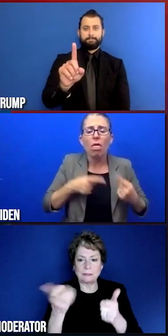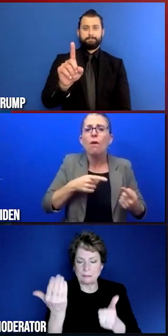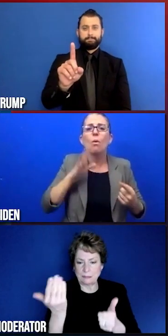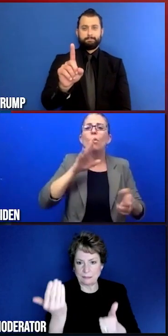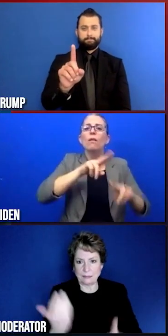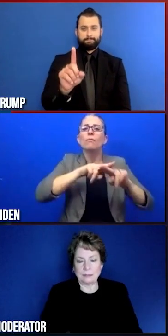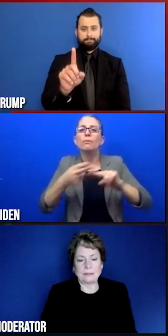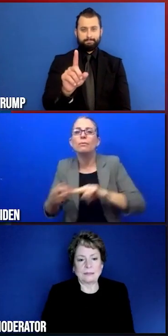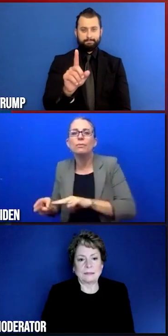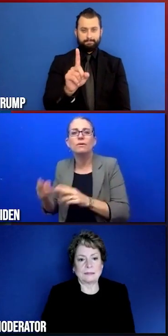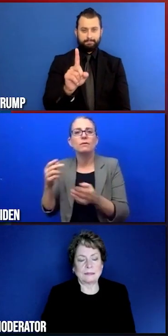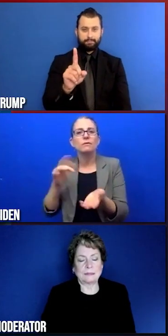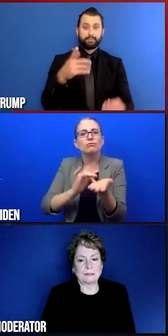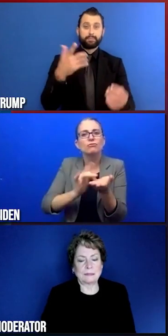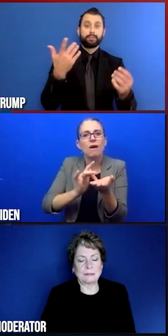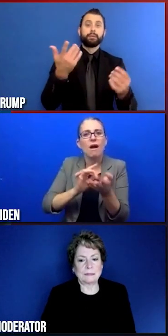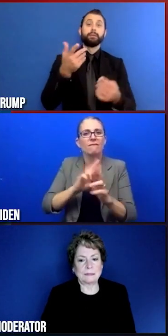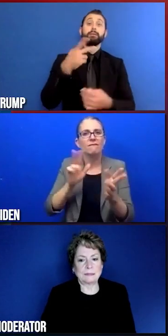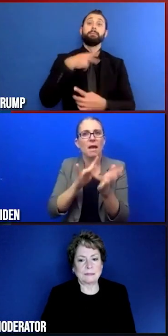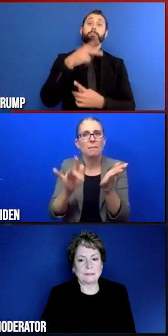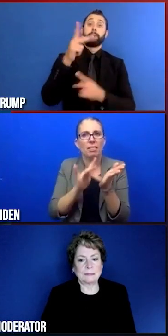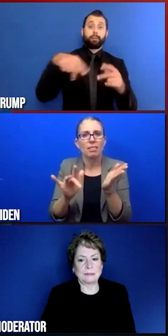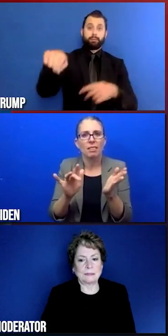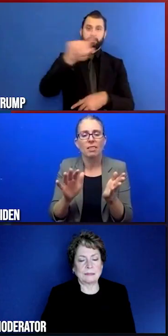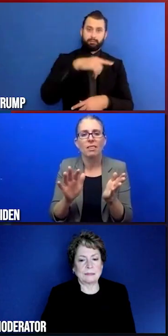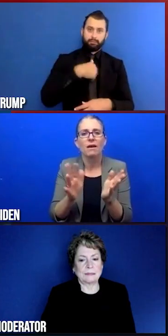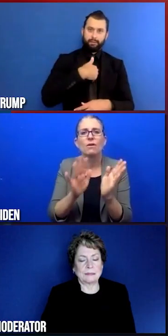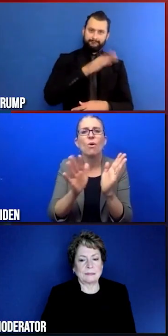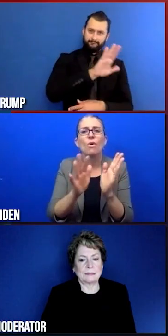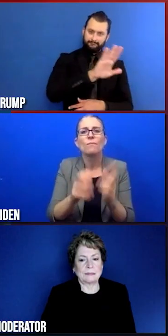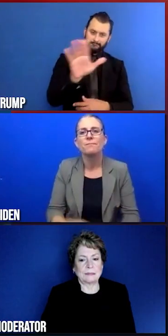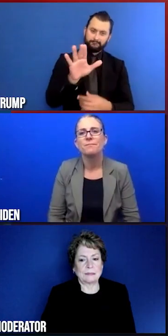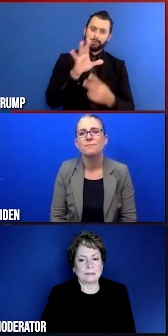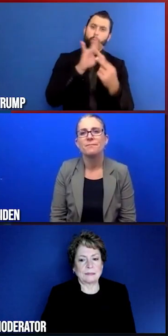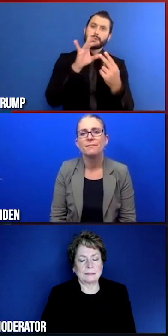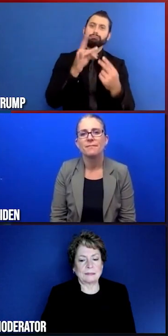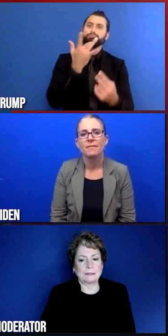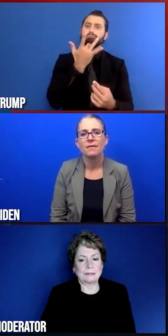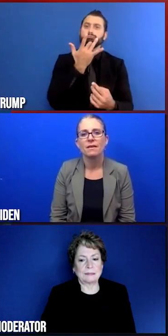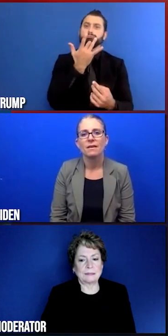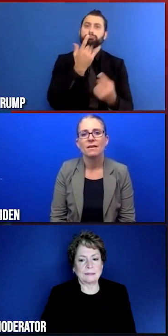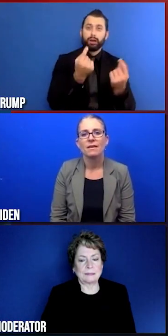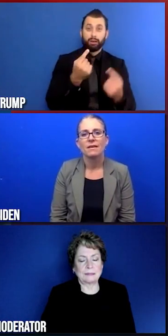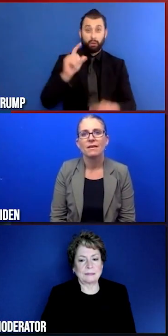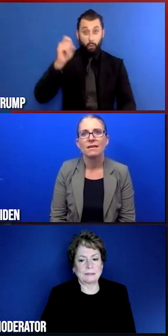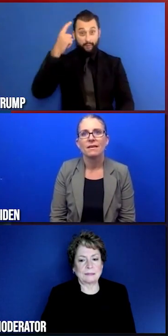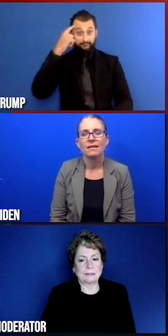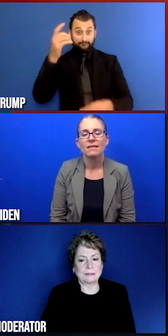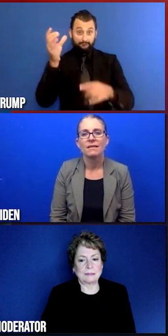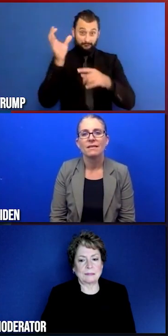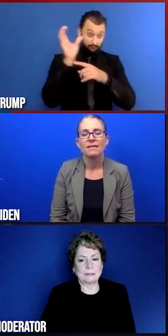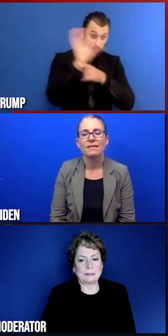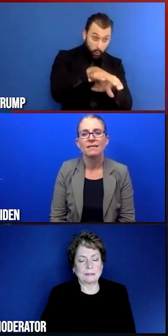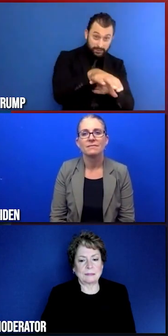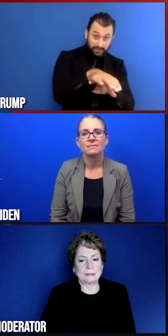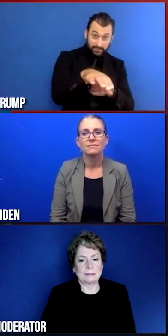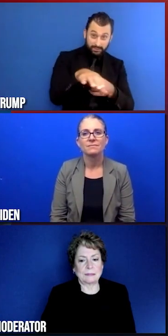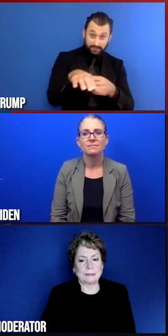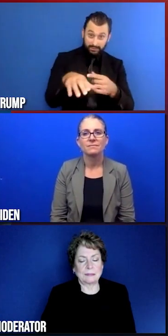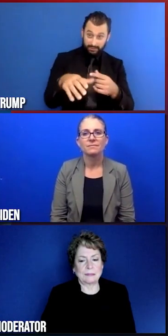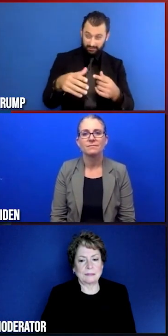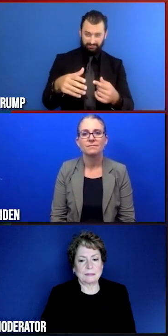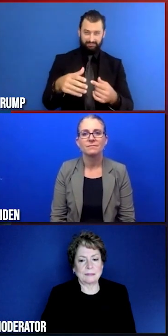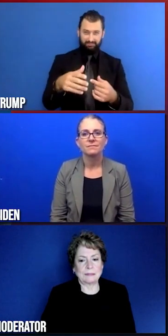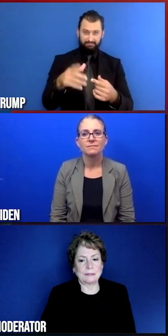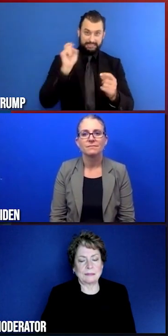socialized medicine and health care. When he talks about a public option, he's talking about destroying your Medicare, totally